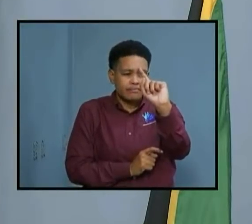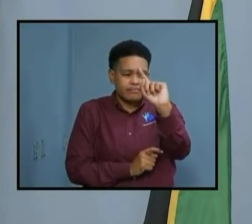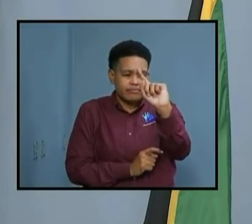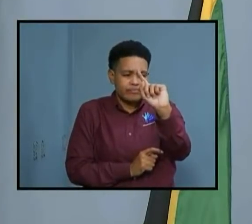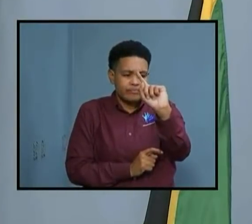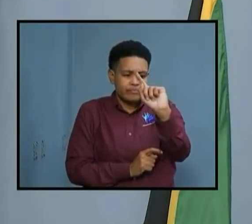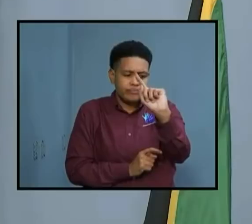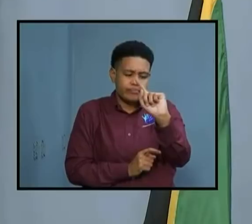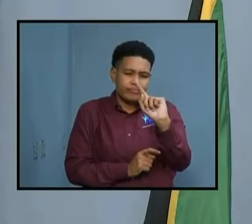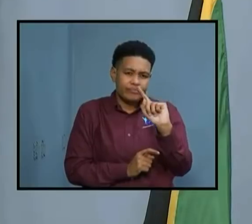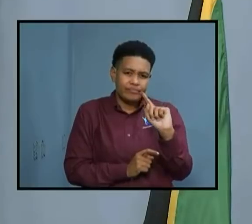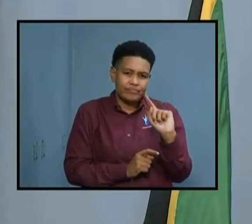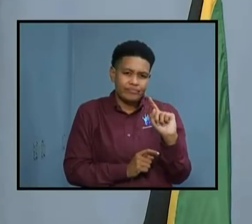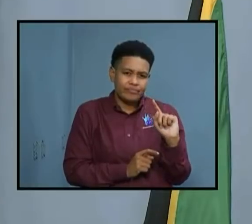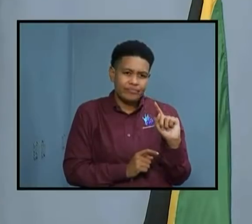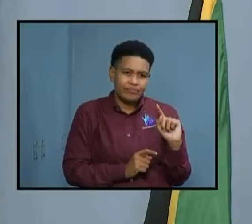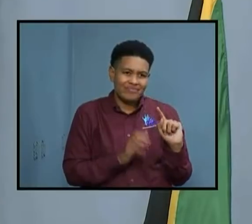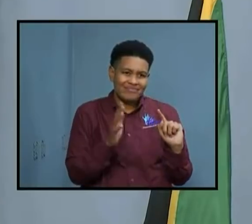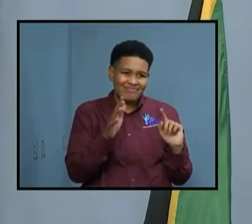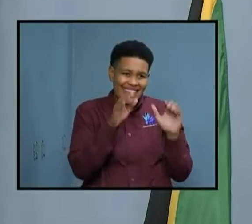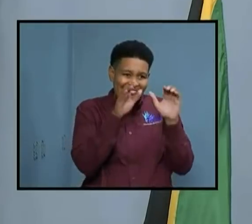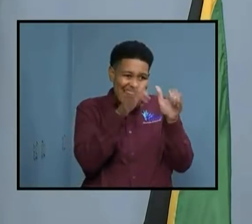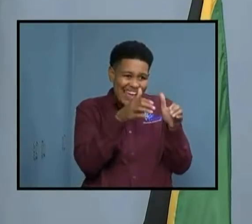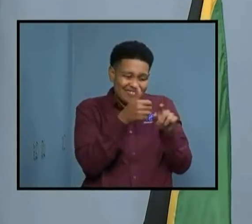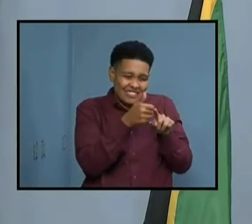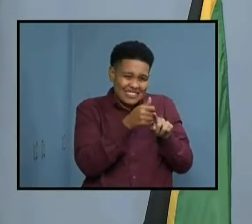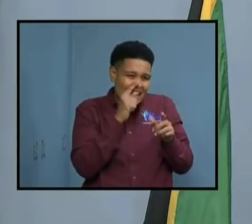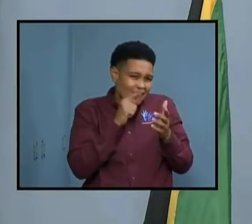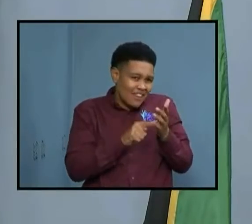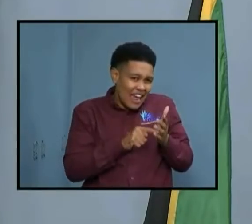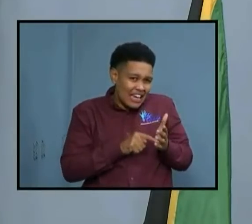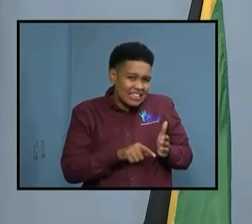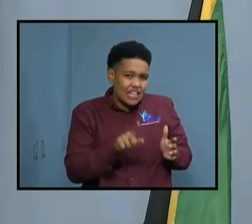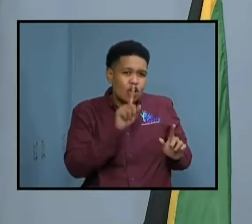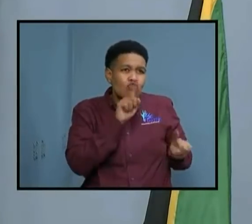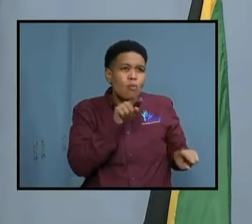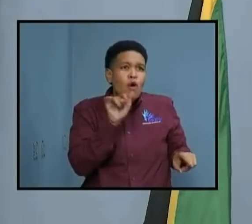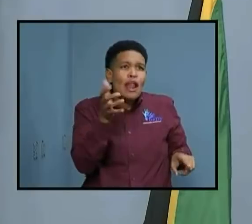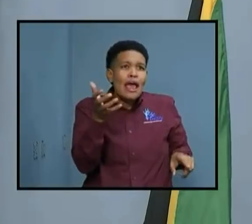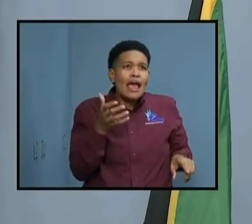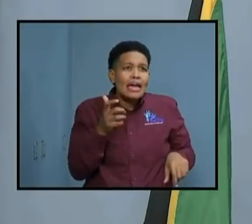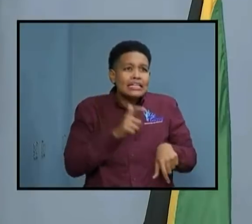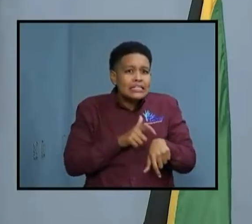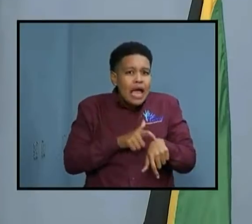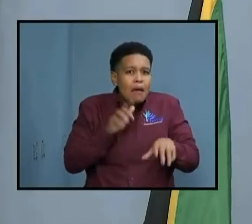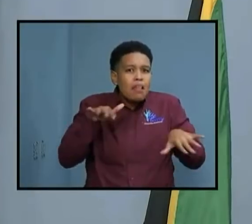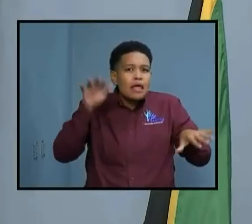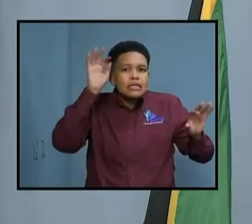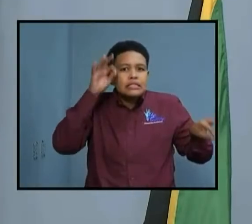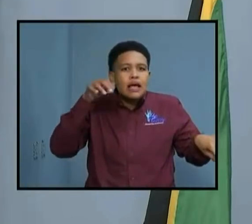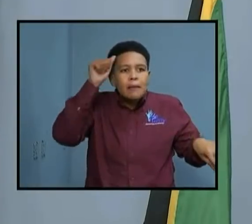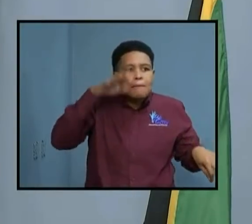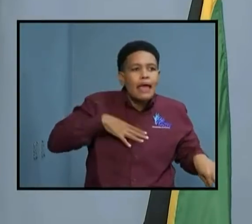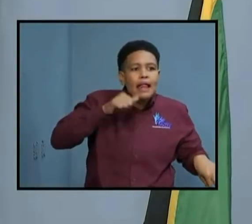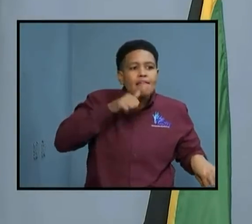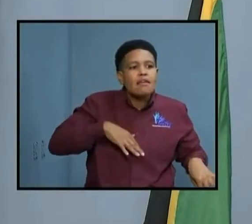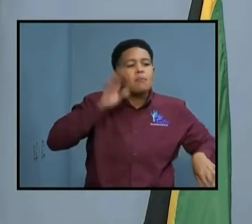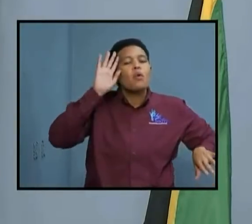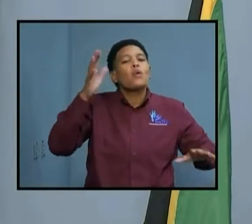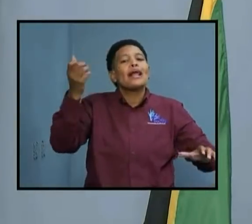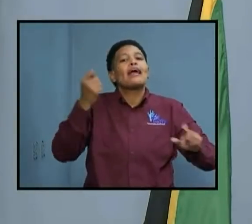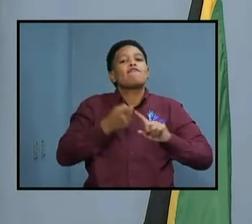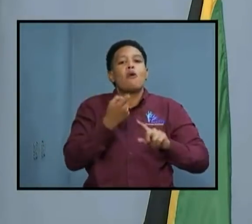sex classification currently being investigated. I suspect the report did not come in time to determine male, female. We'll get that from the